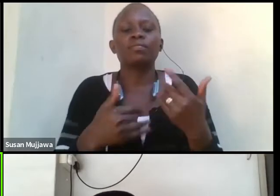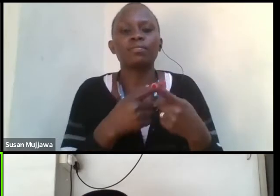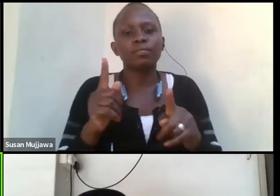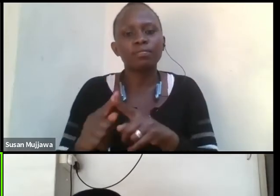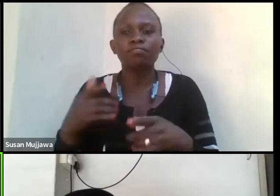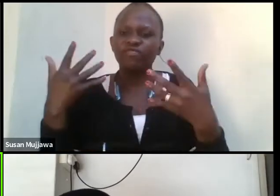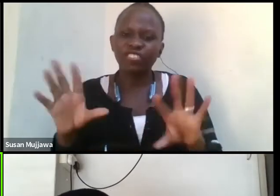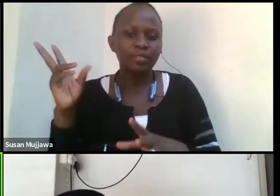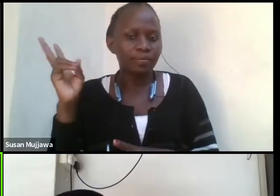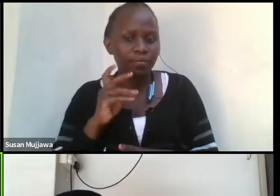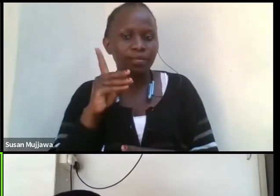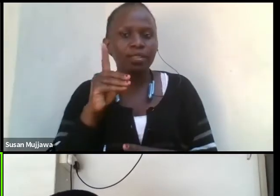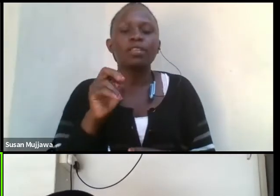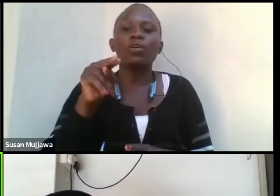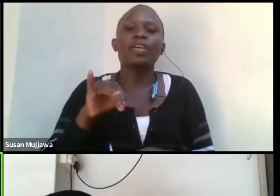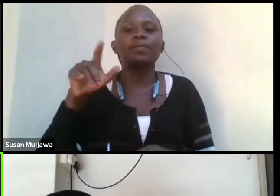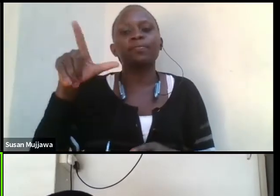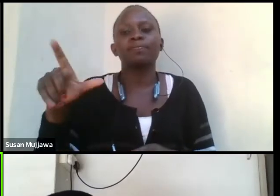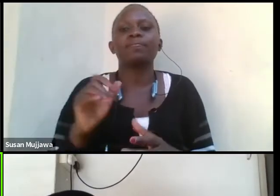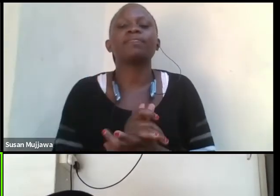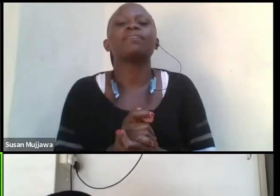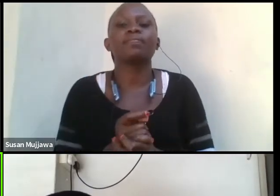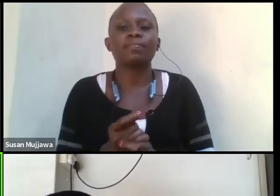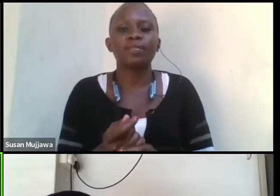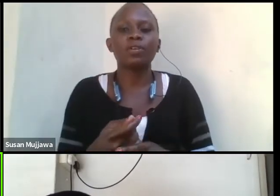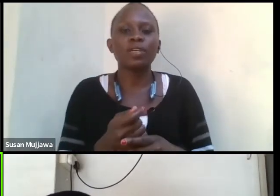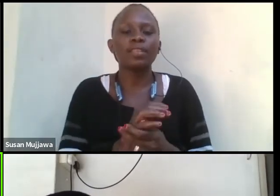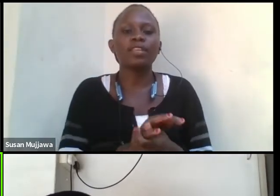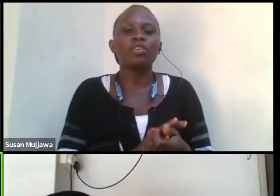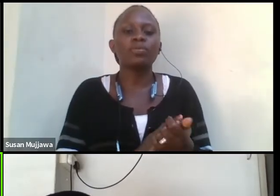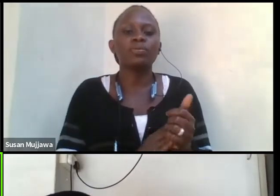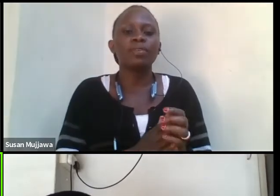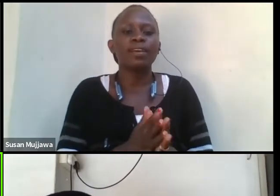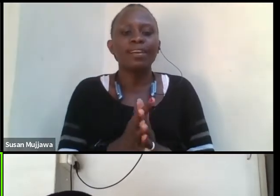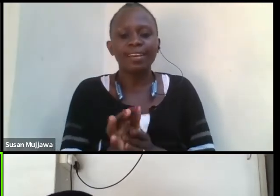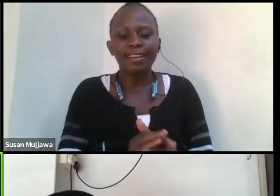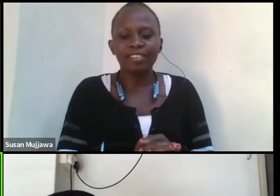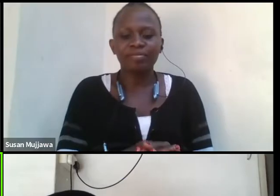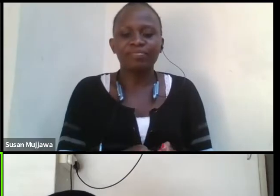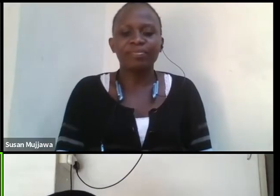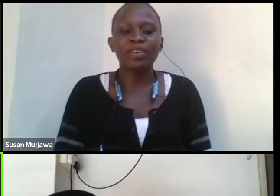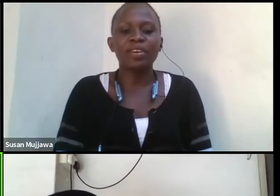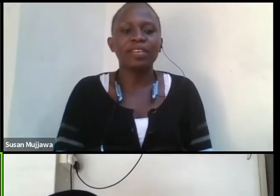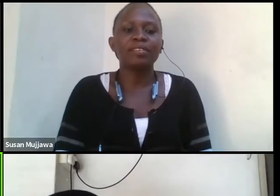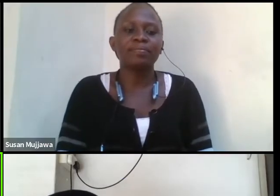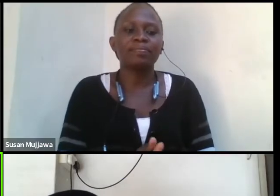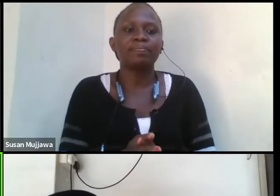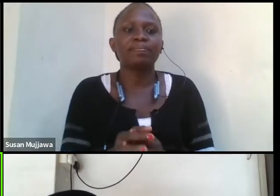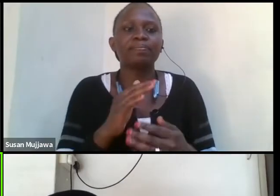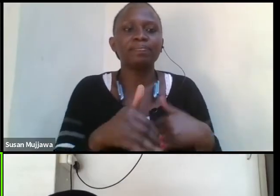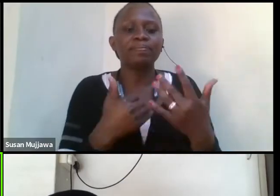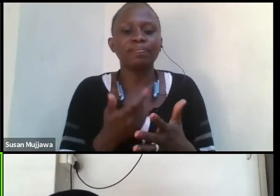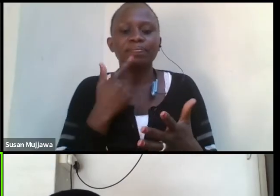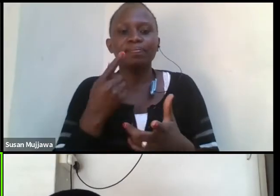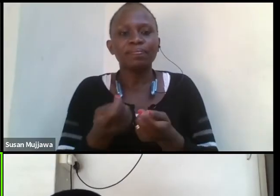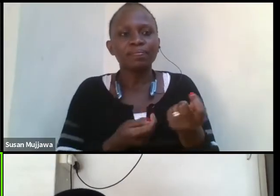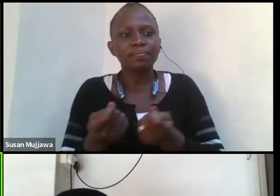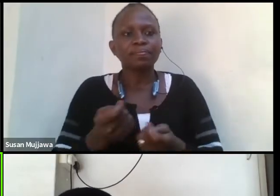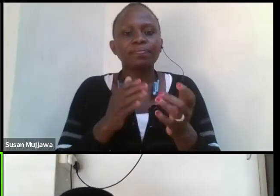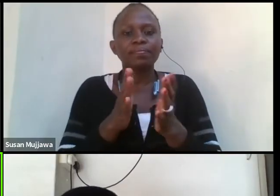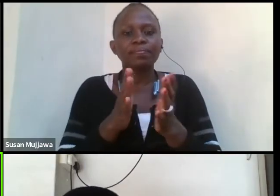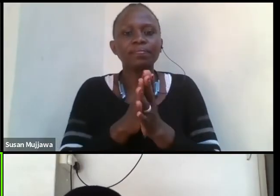new opportunities, more use of ICT. A lot of our admin staff, even as manufacturers,